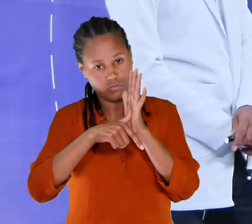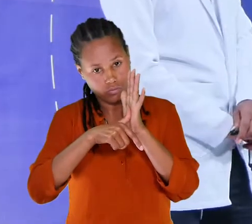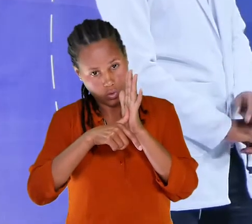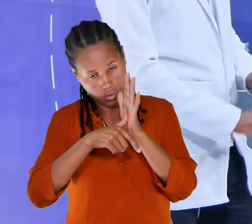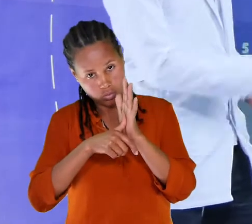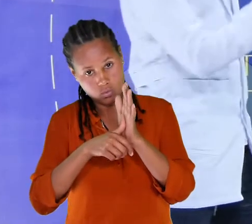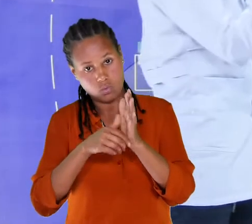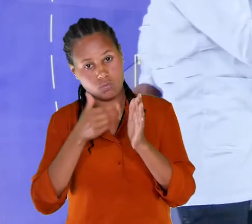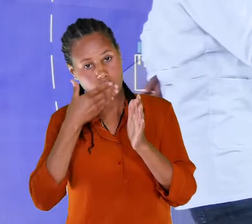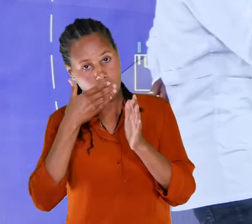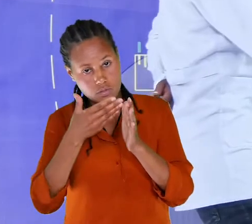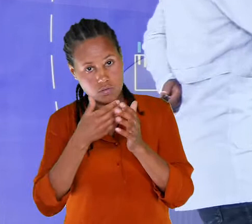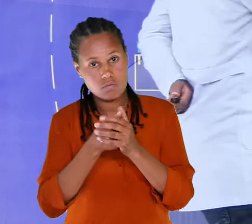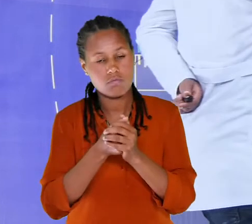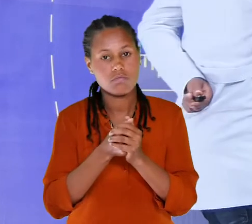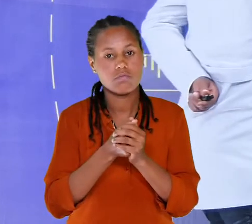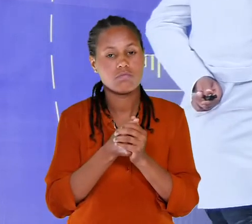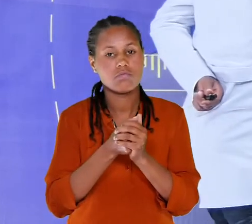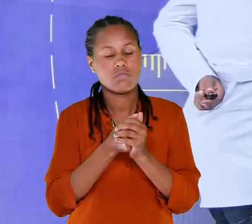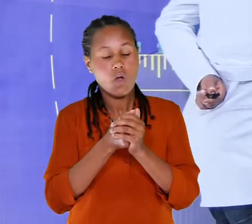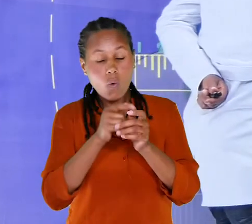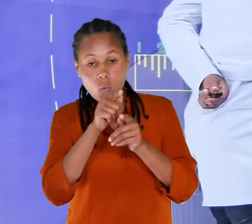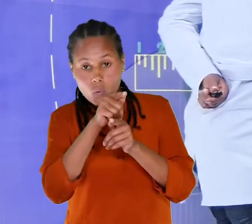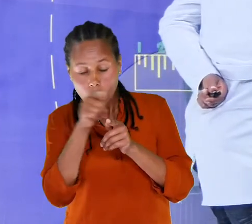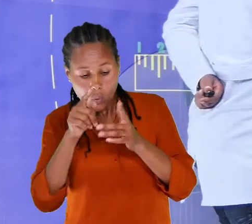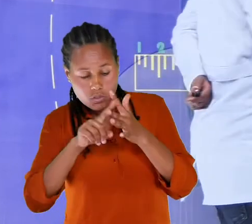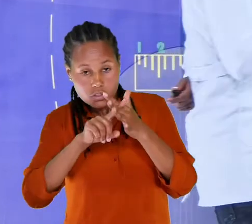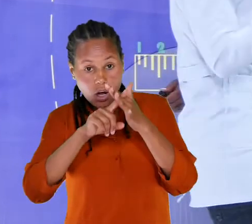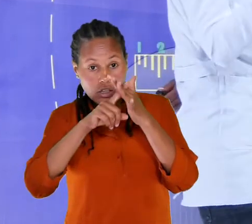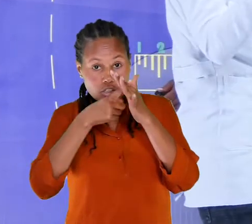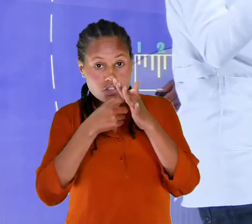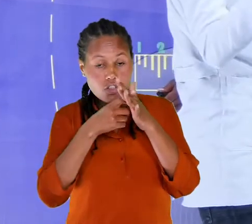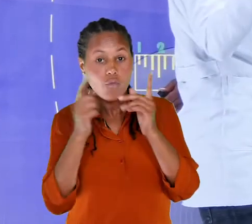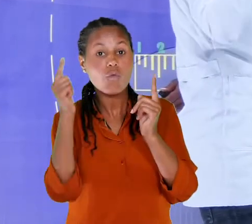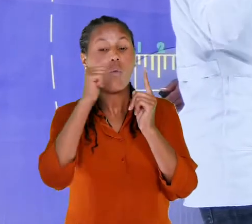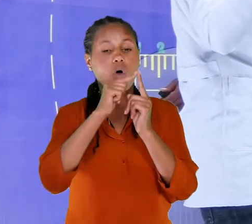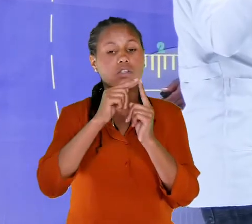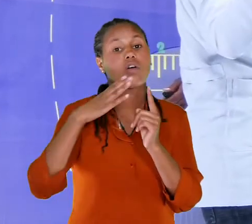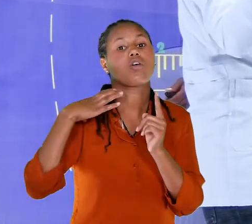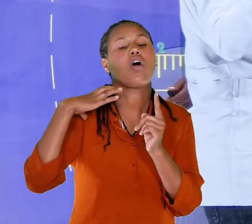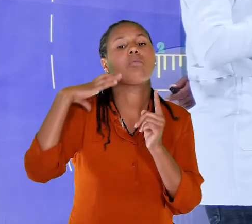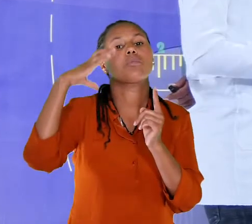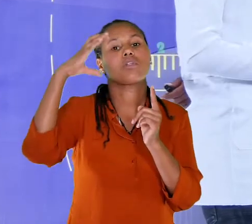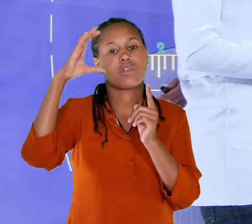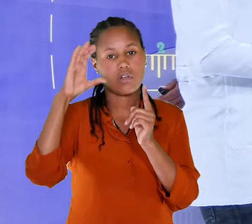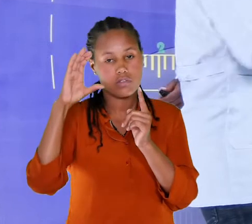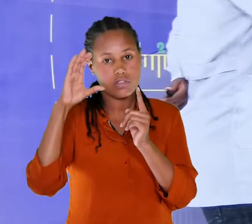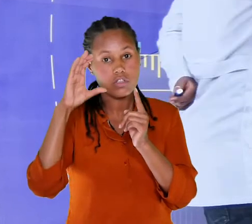Nice. We have to start from capital letters to write 7 days of the